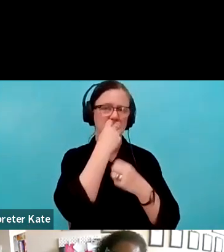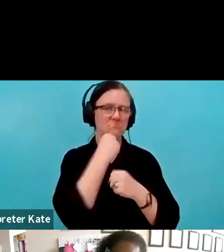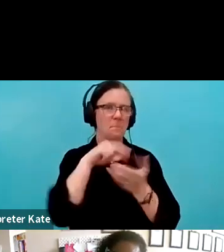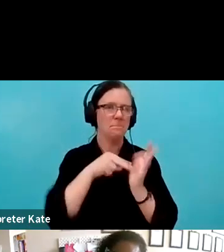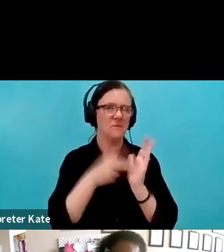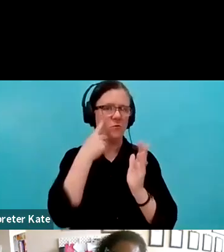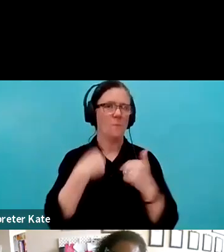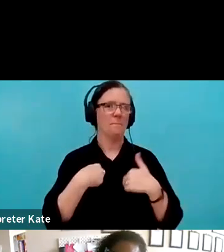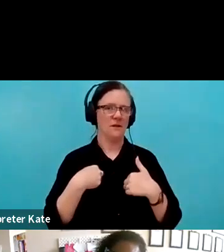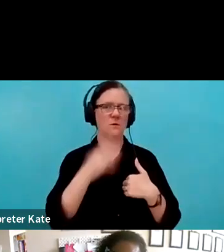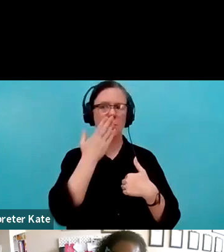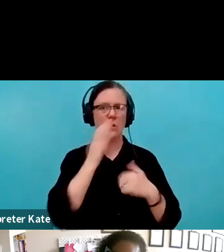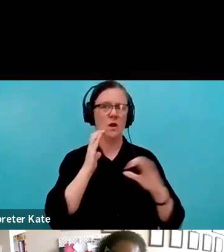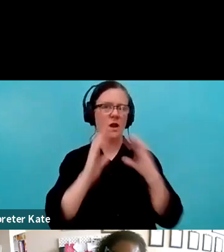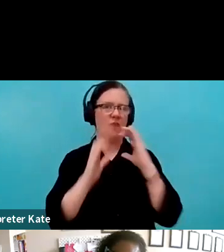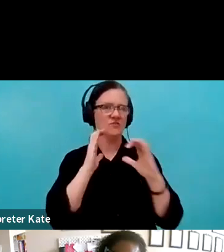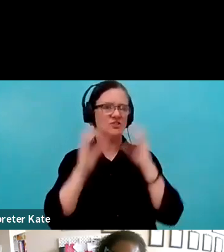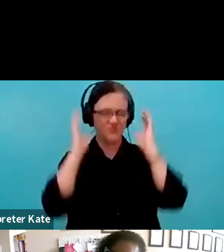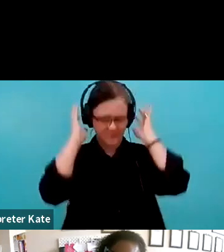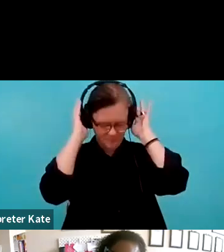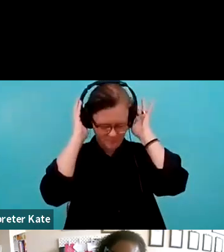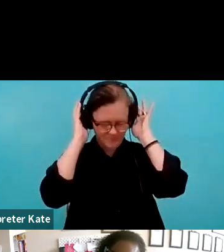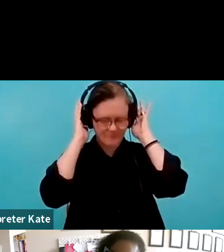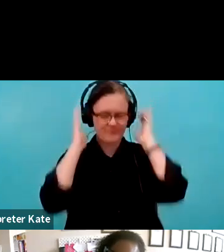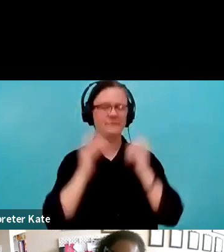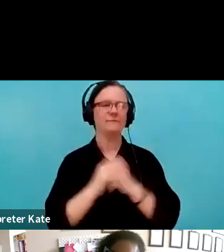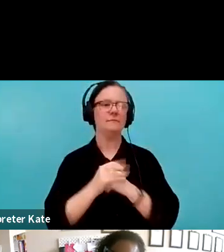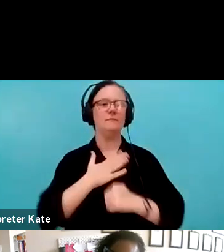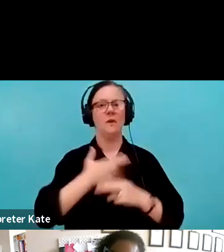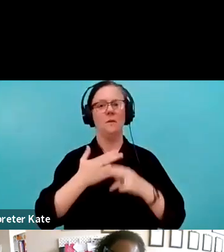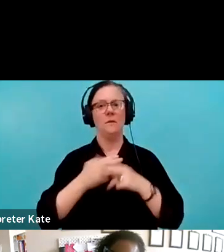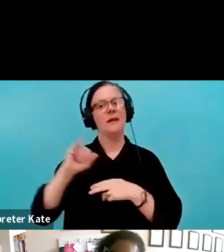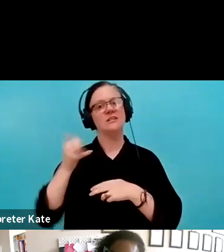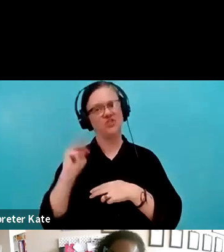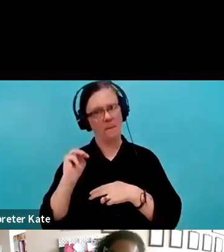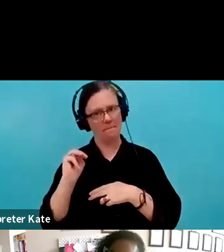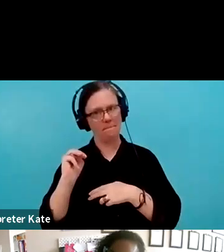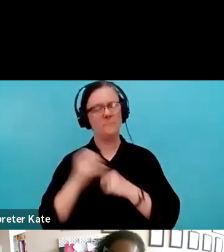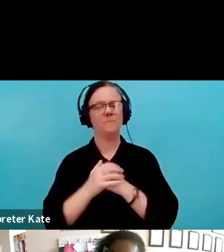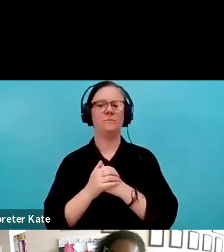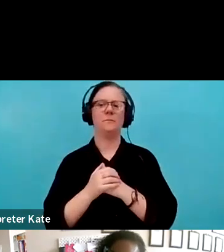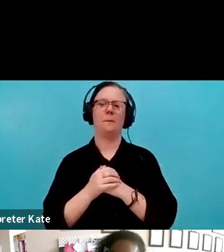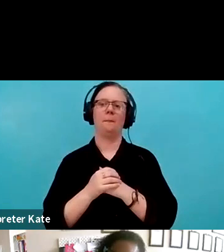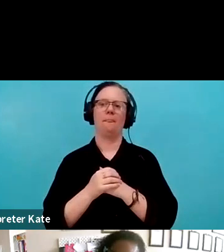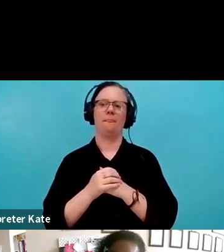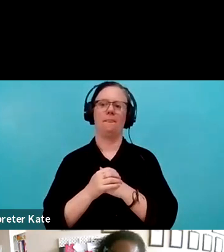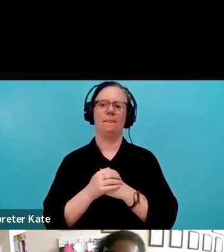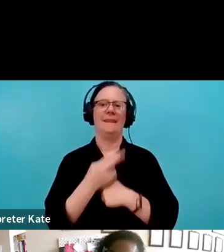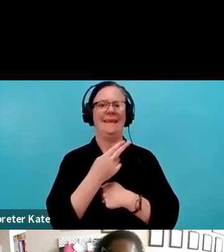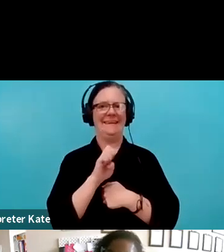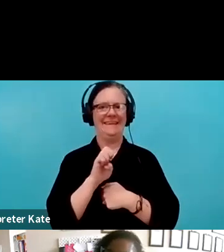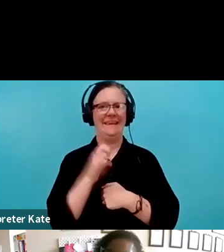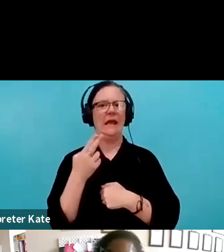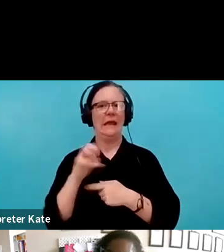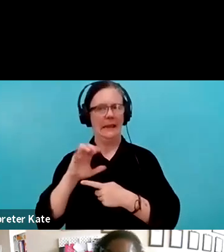to be in conversation with all of you today. My name is Jim. I'm a he, him is how